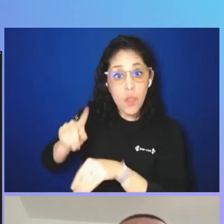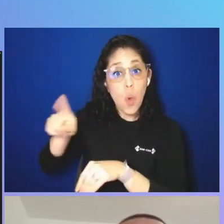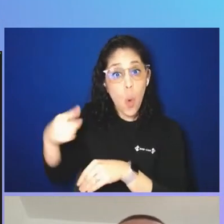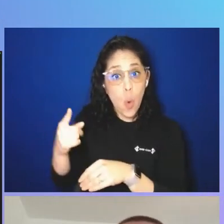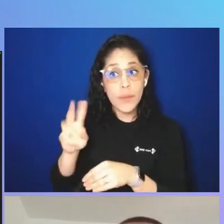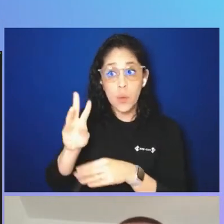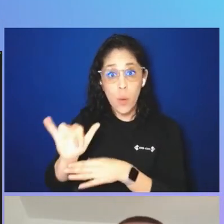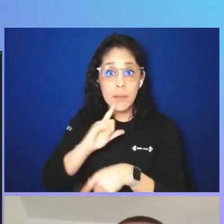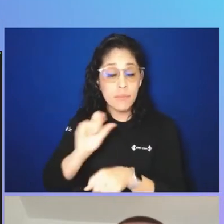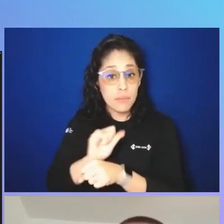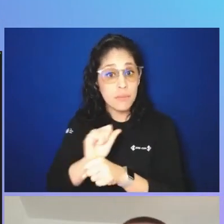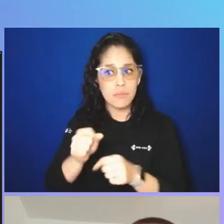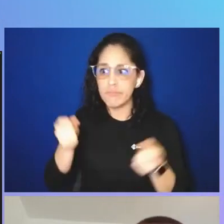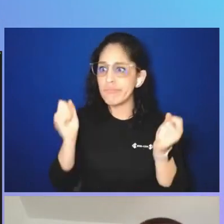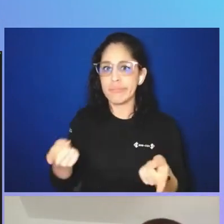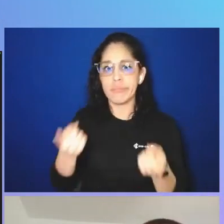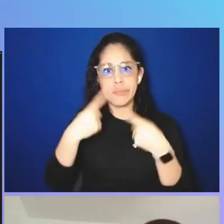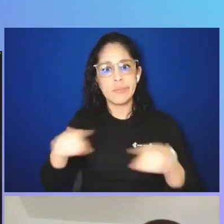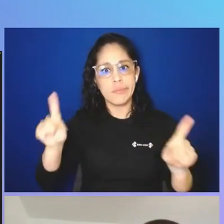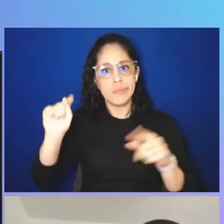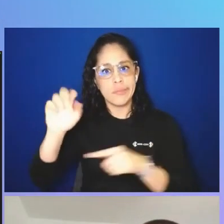spontaneously announce some text